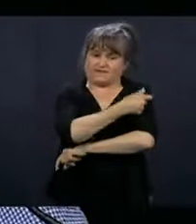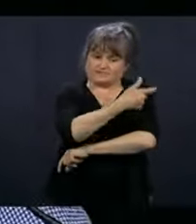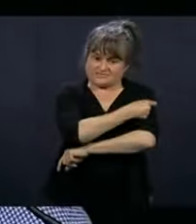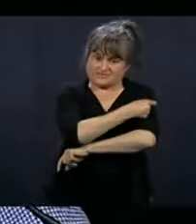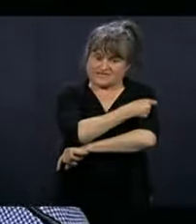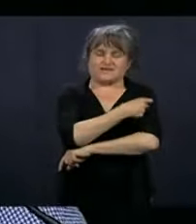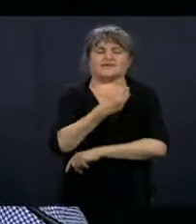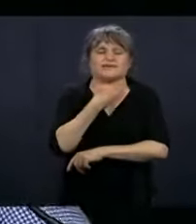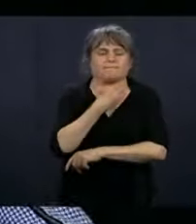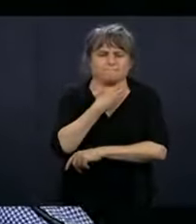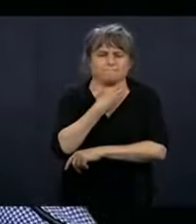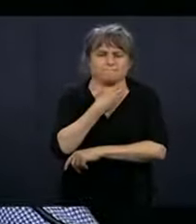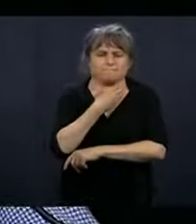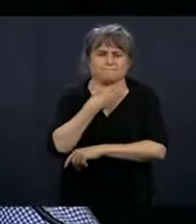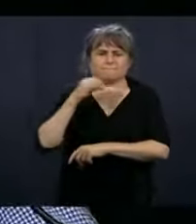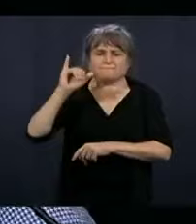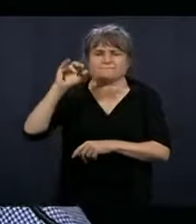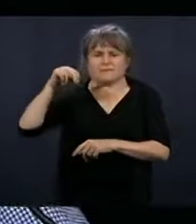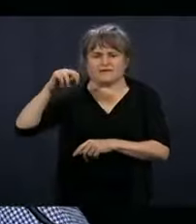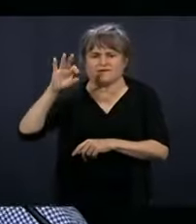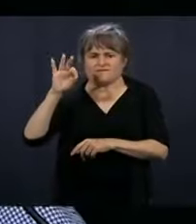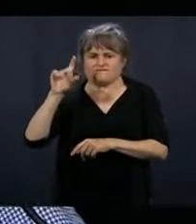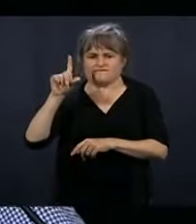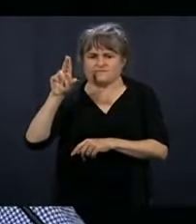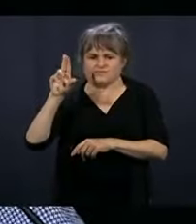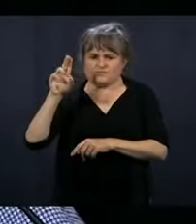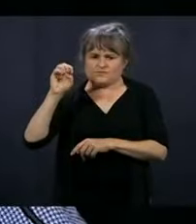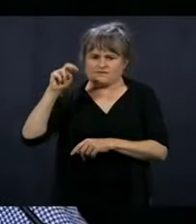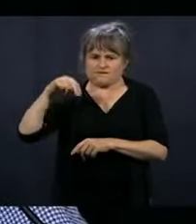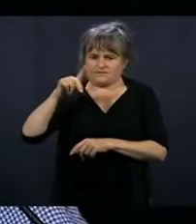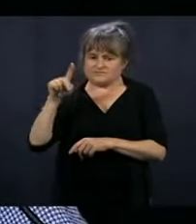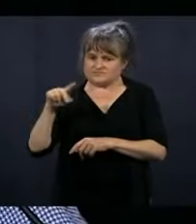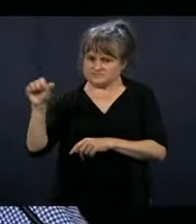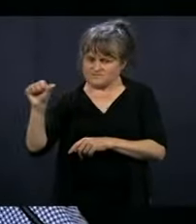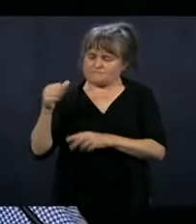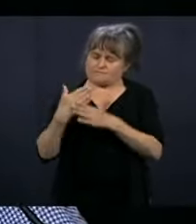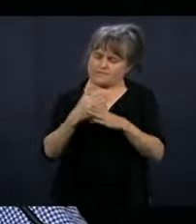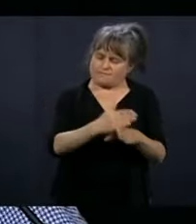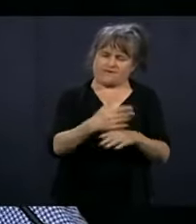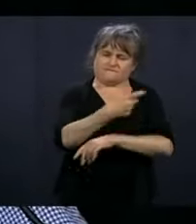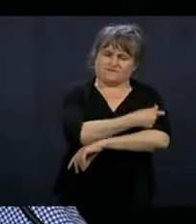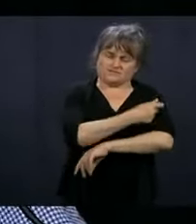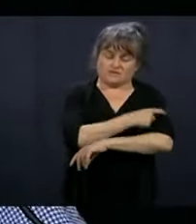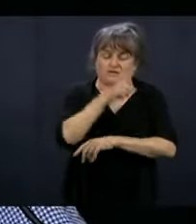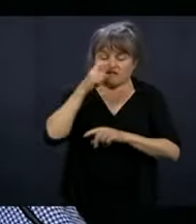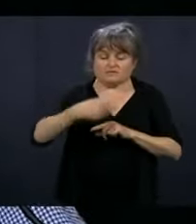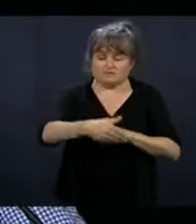vaccination against the flu. So that is our priority this summer.